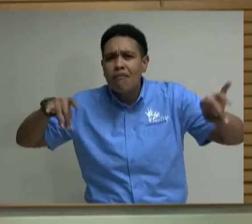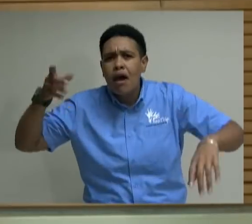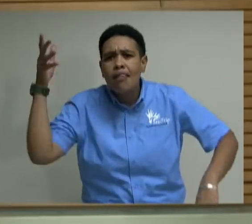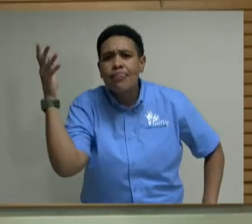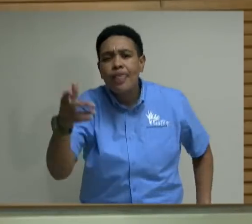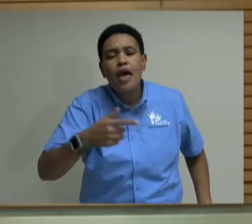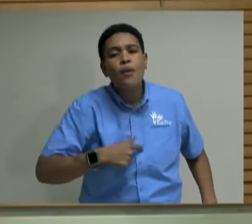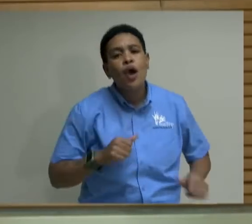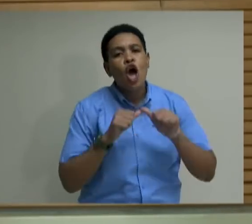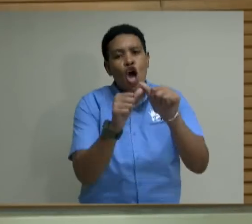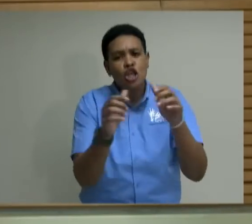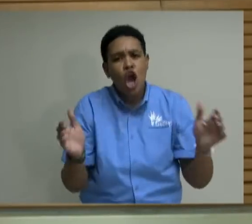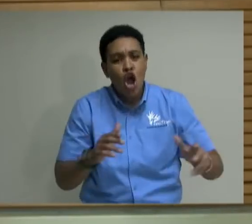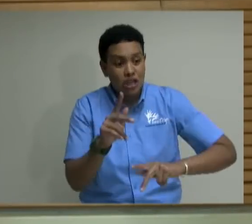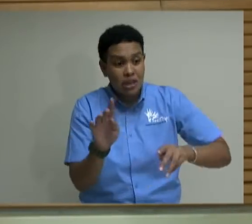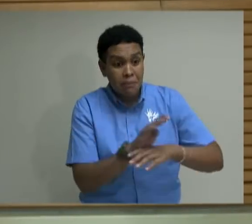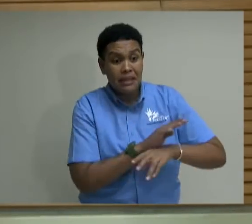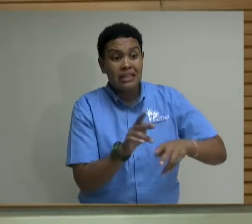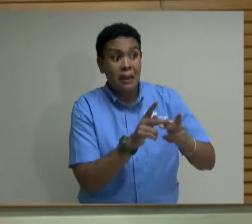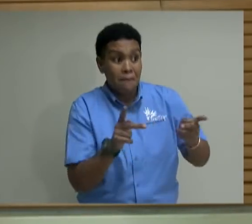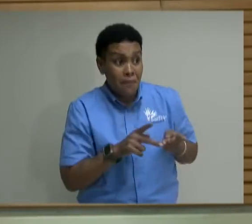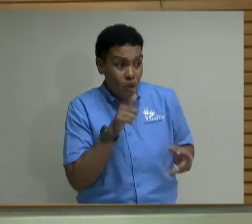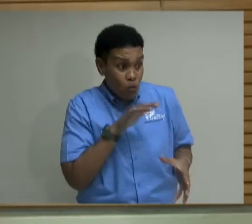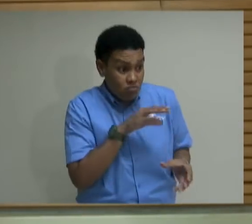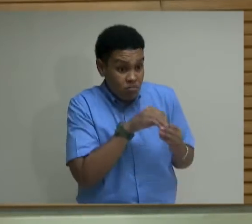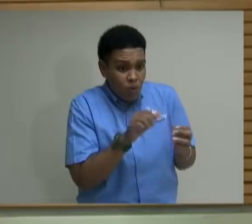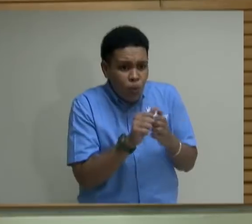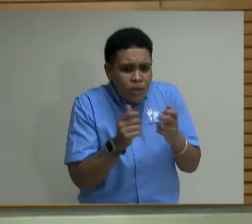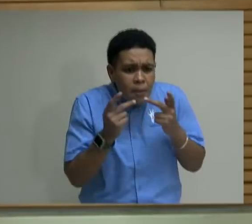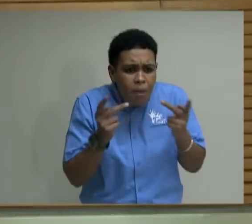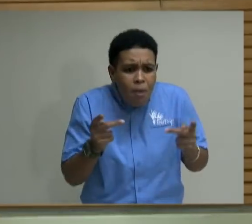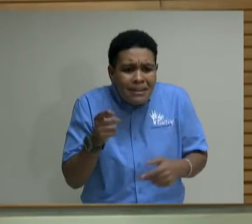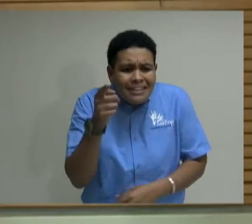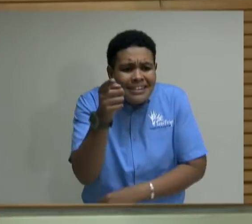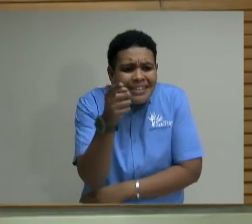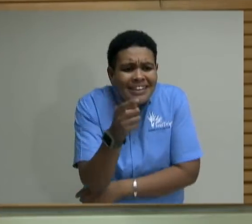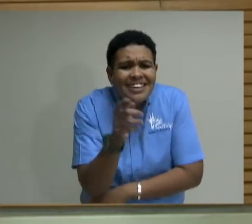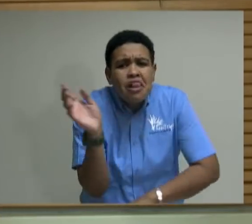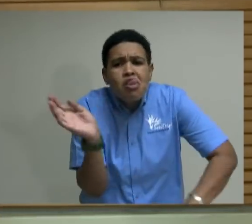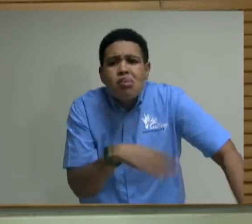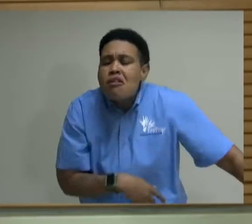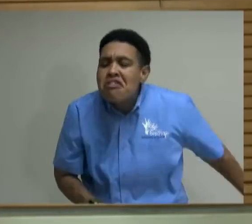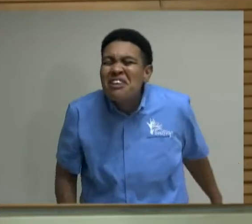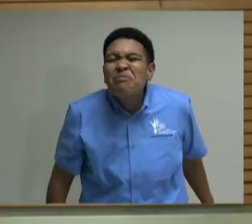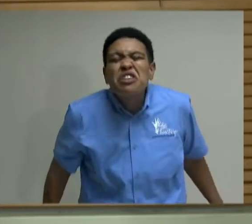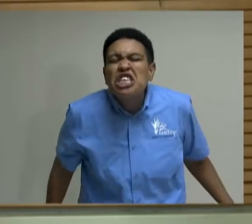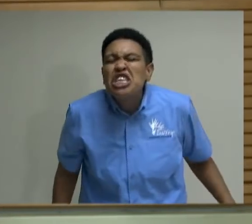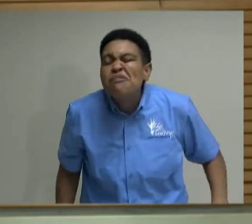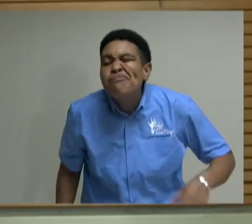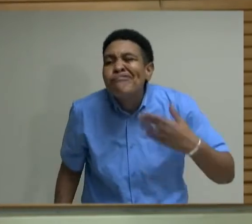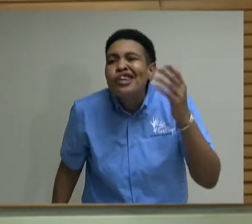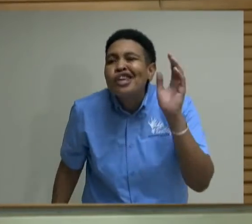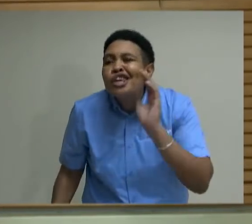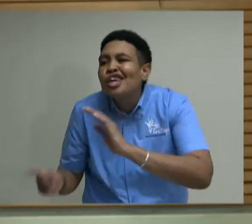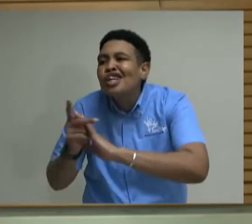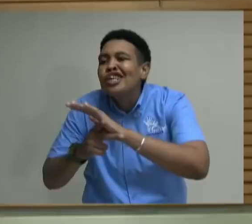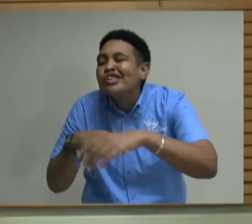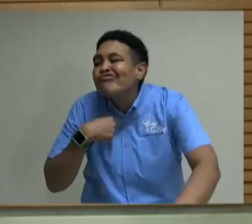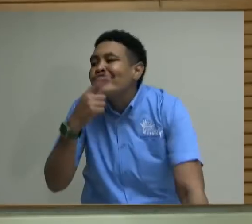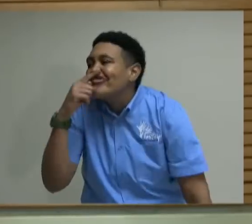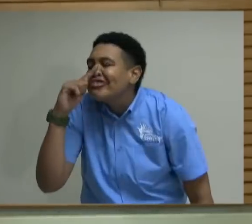that deal with the public to put in place the systems that represents the protocol, the hand washing